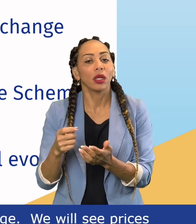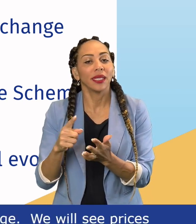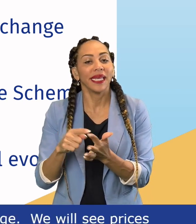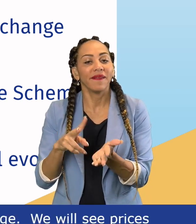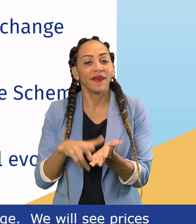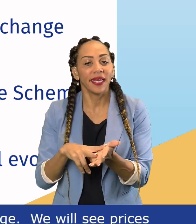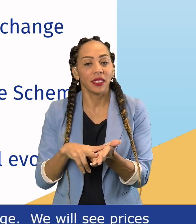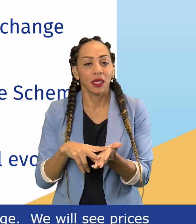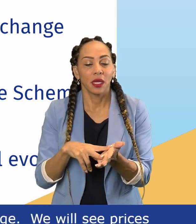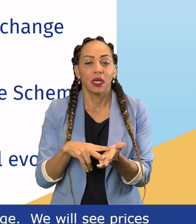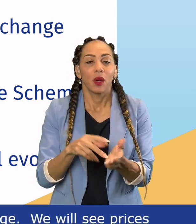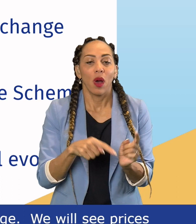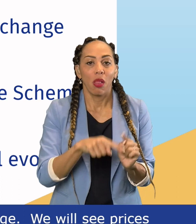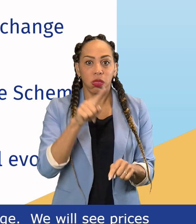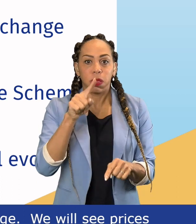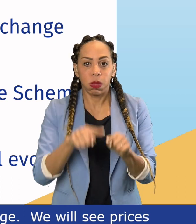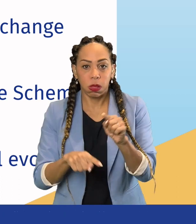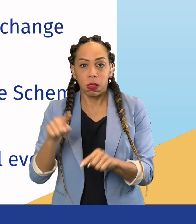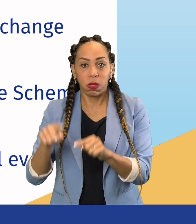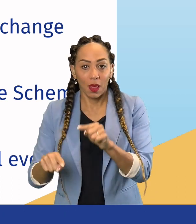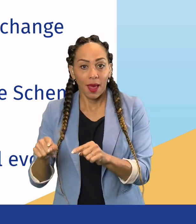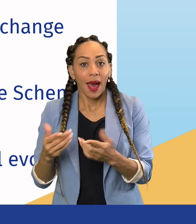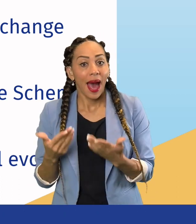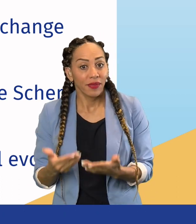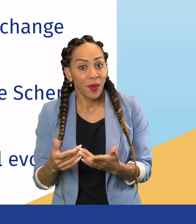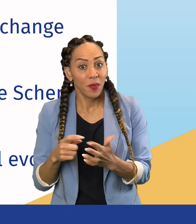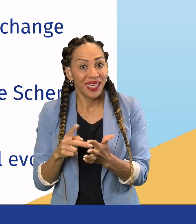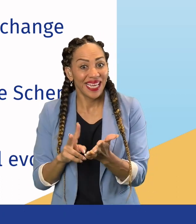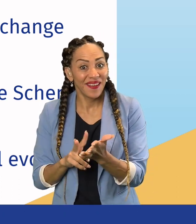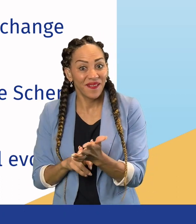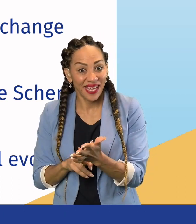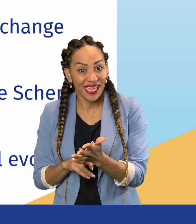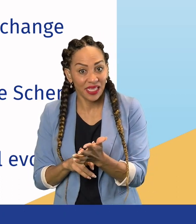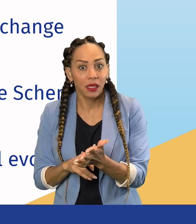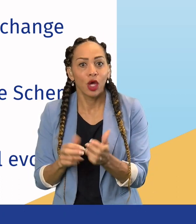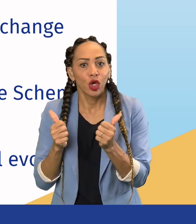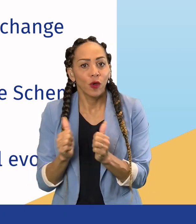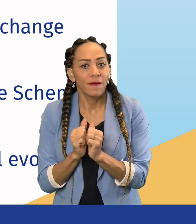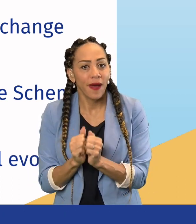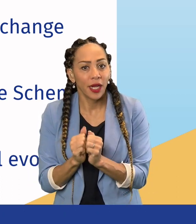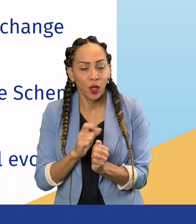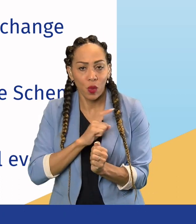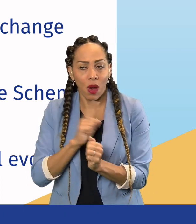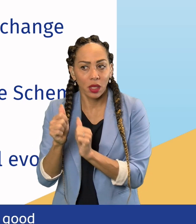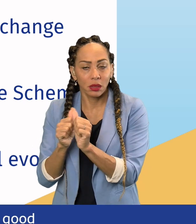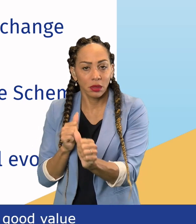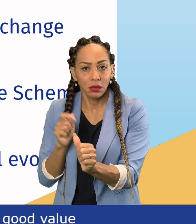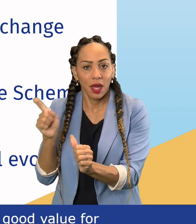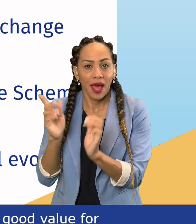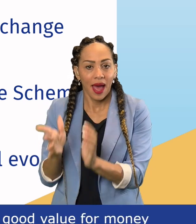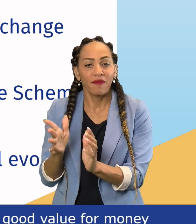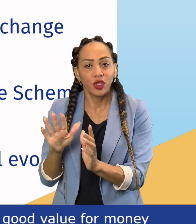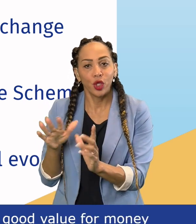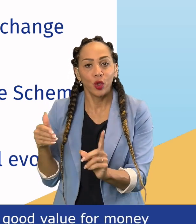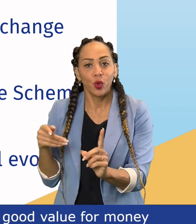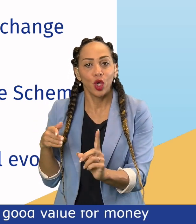stands, electric vehicles are really good value for money because there are some targets that manufacturers need to hit. Equally, it does mean that we will see